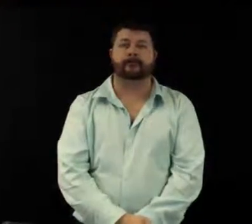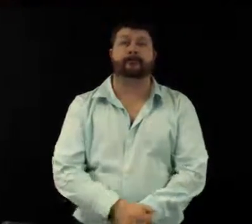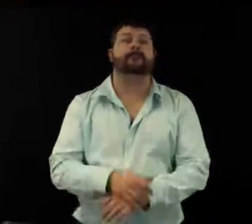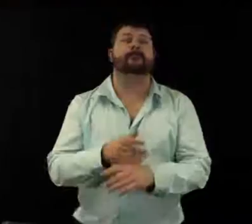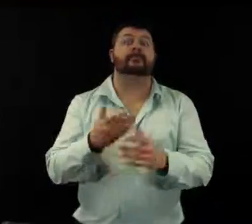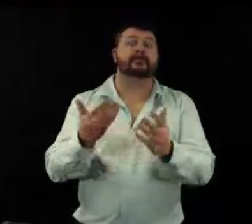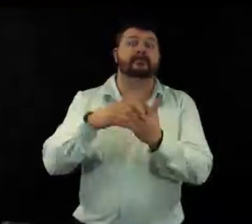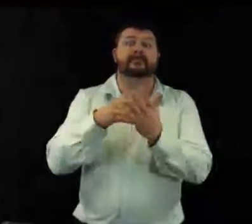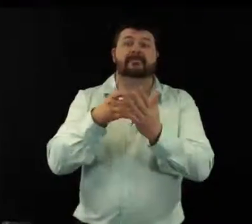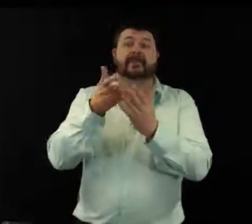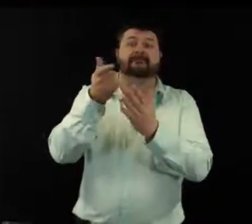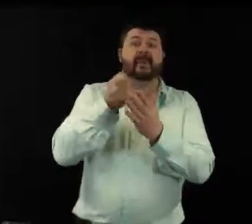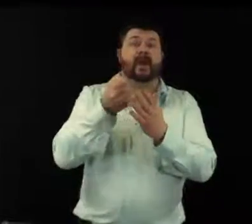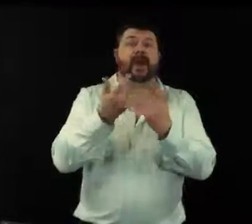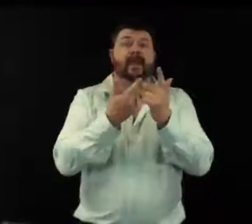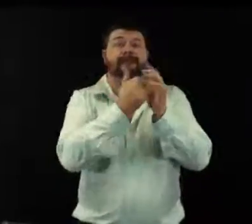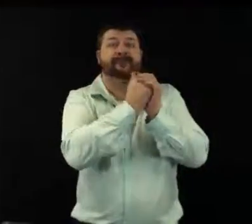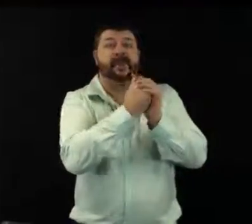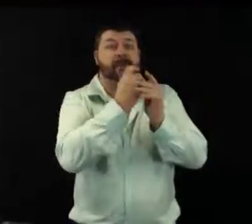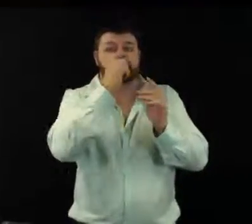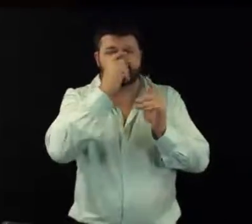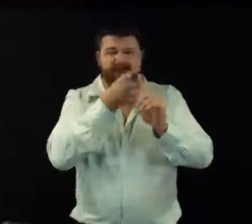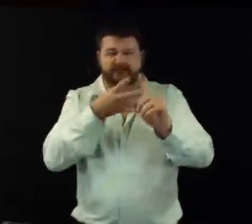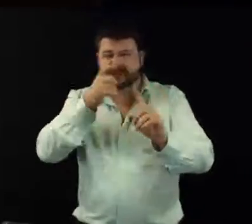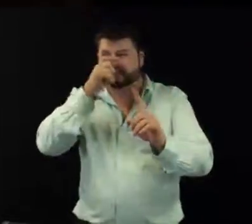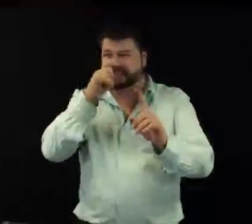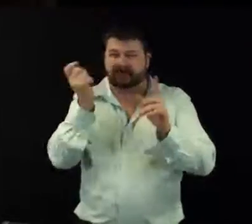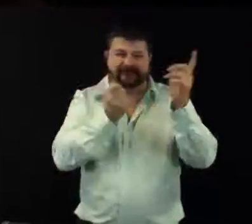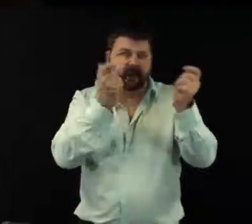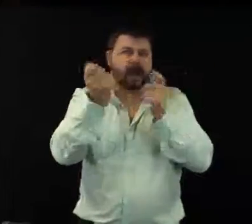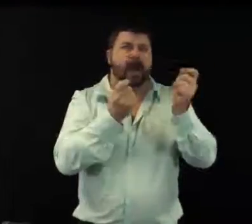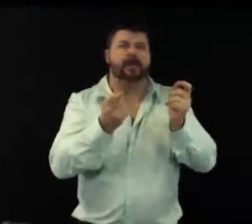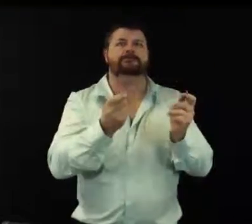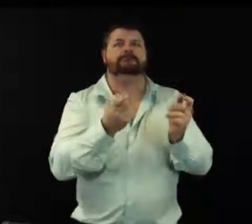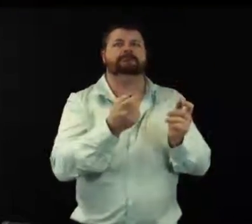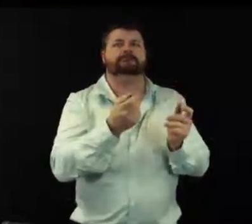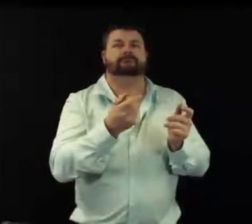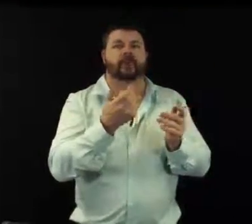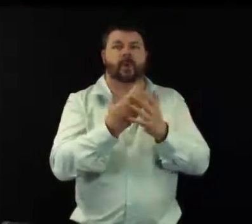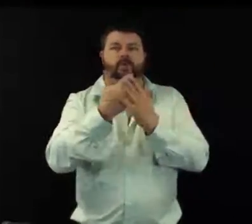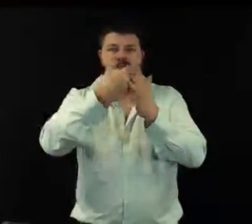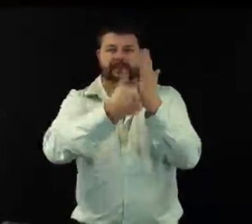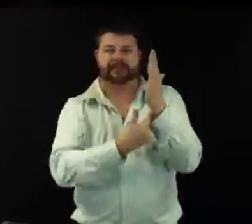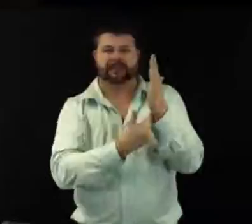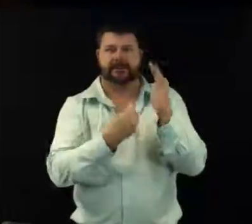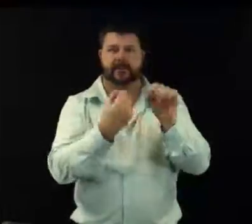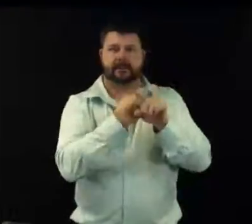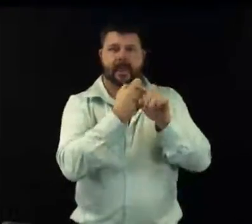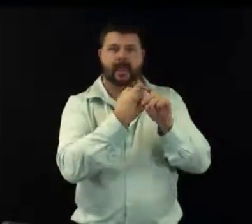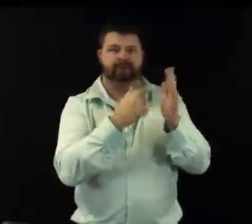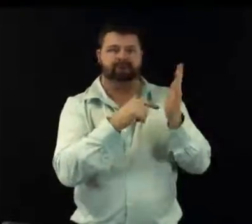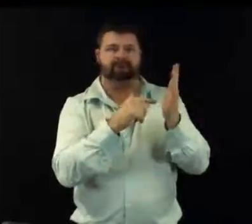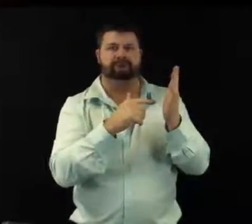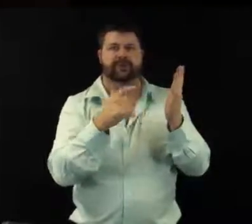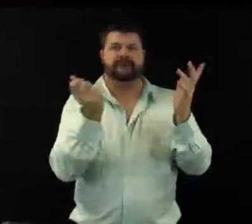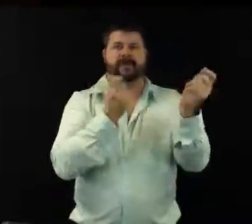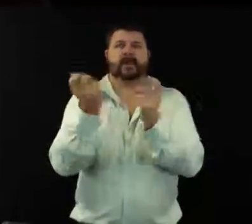to invite people to this meeting, enter their email address manually, or select them from your address book by tapping on the plus